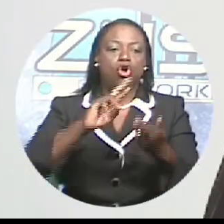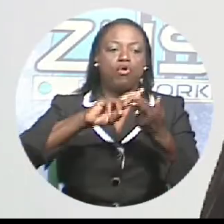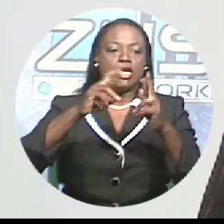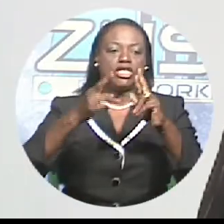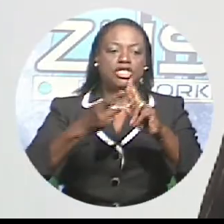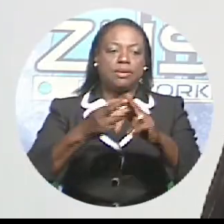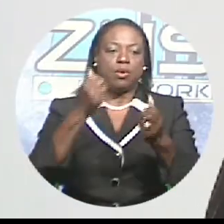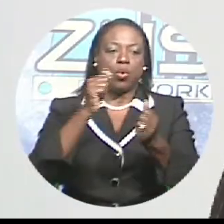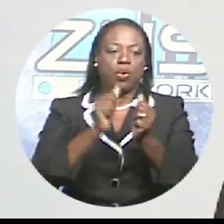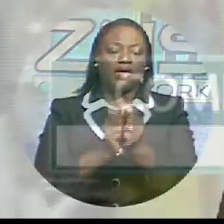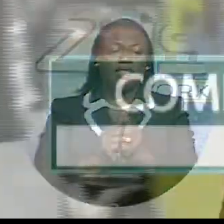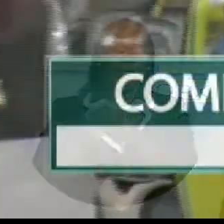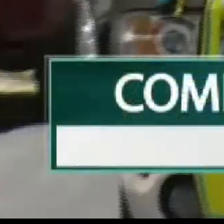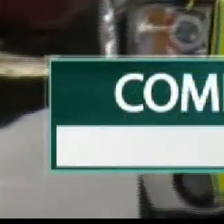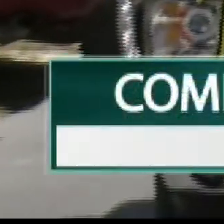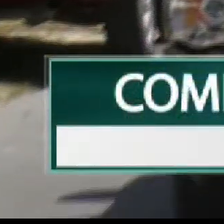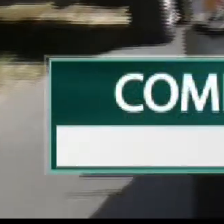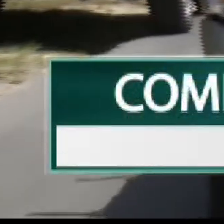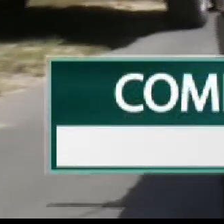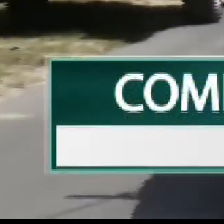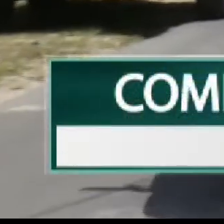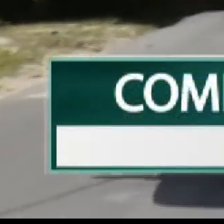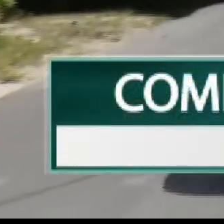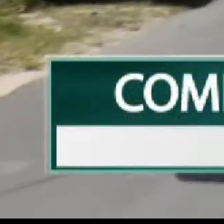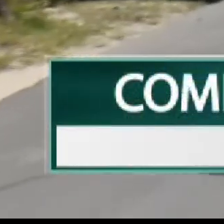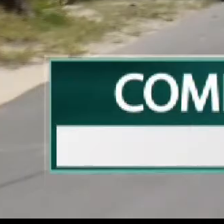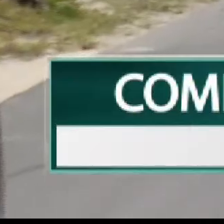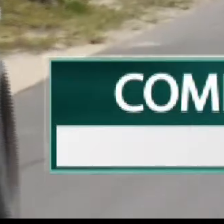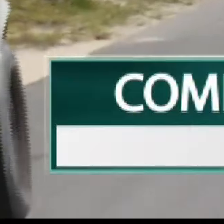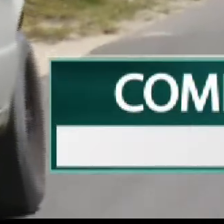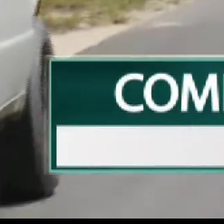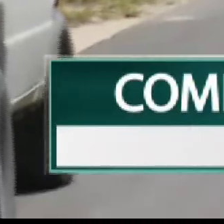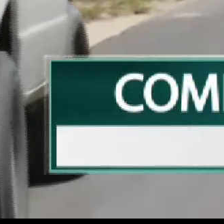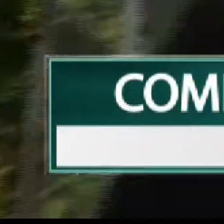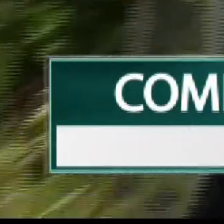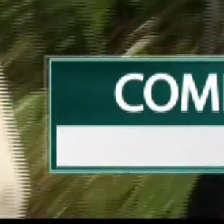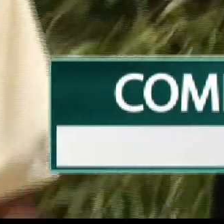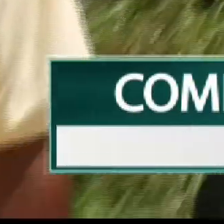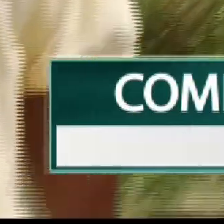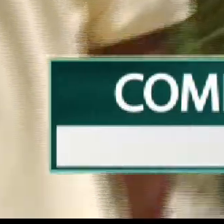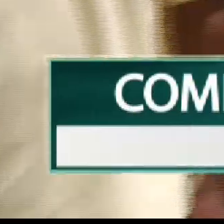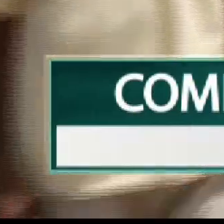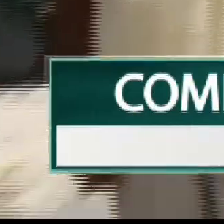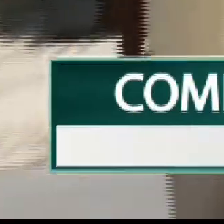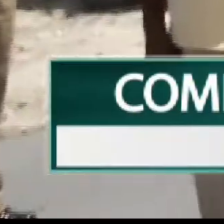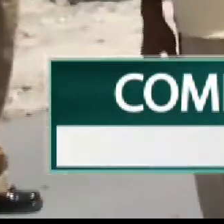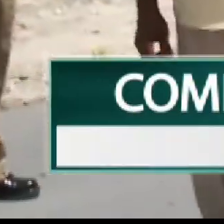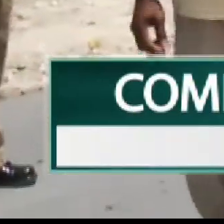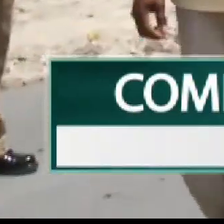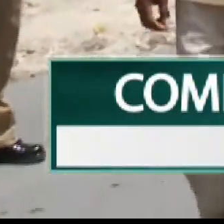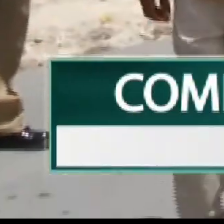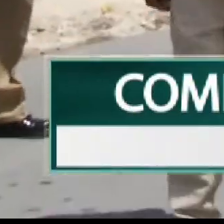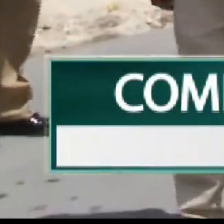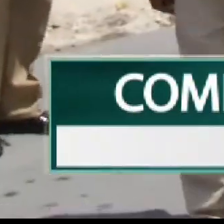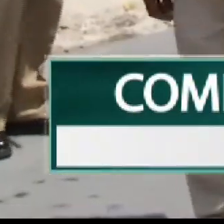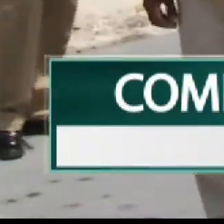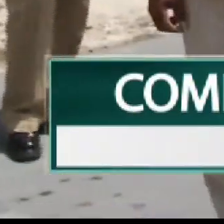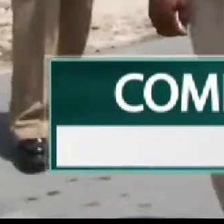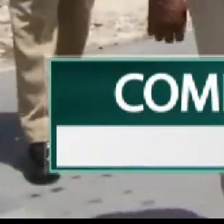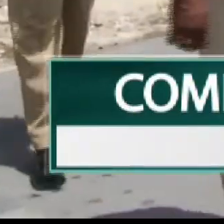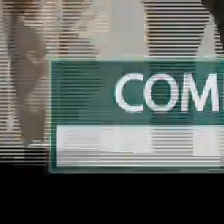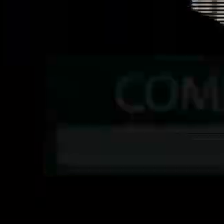Public Services Union. And another trailblazer in sports goes home. You're watching The Bahamas Tonight.